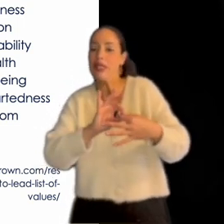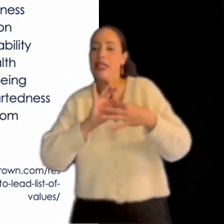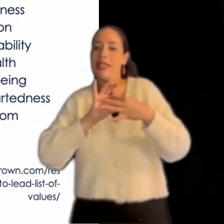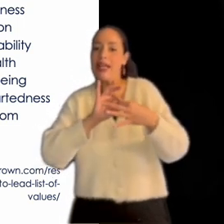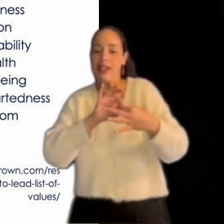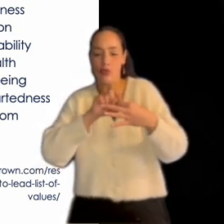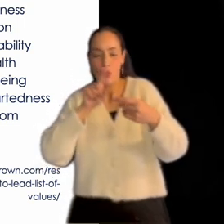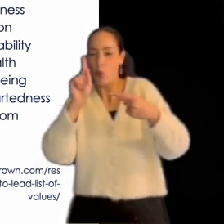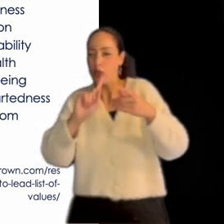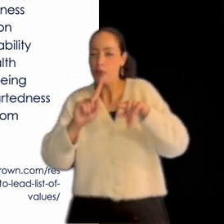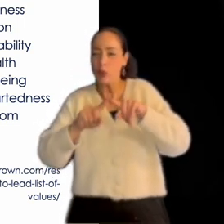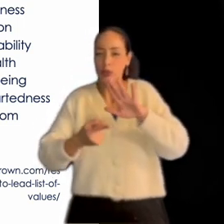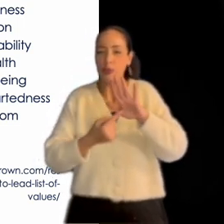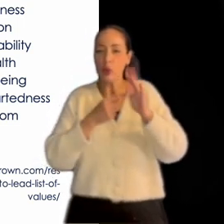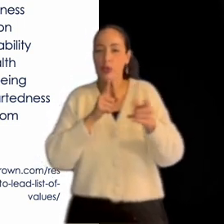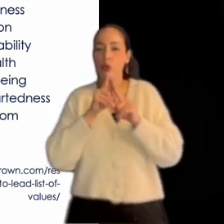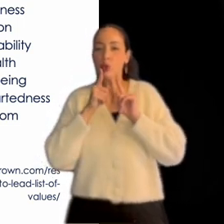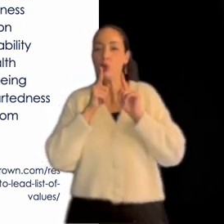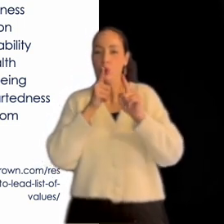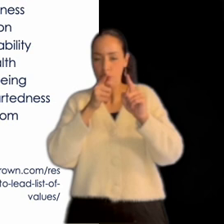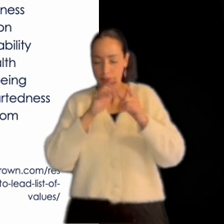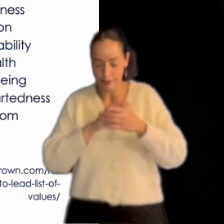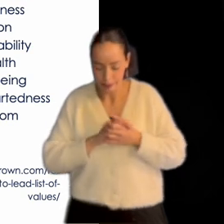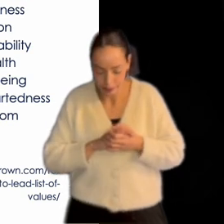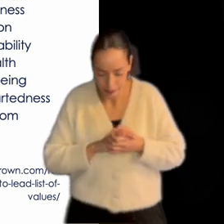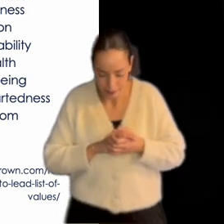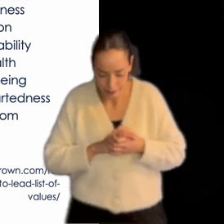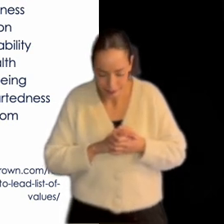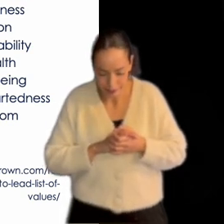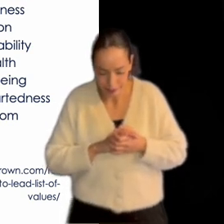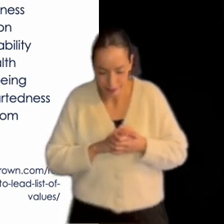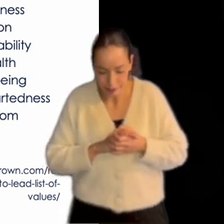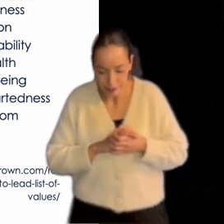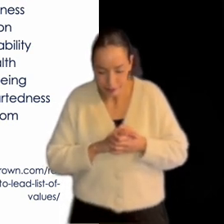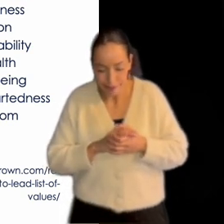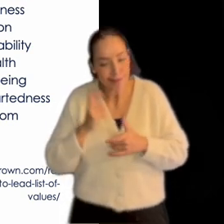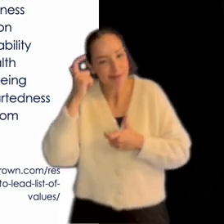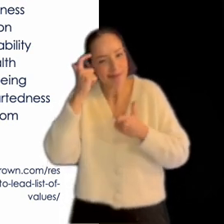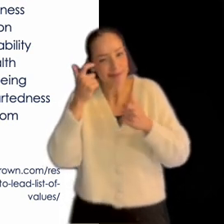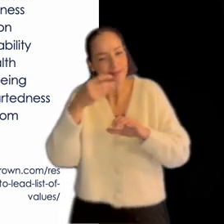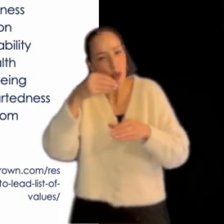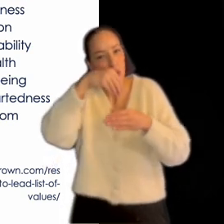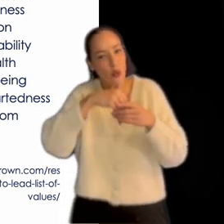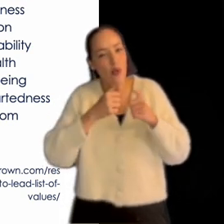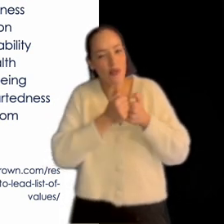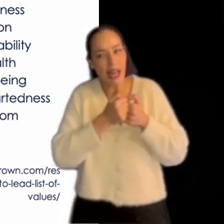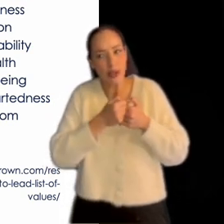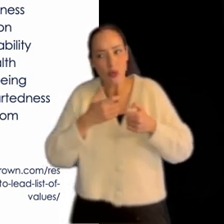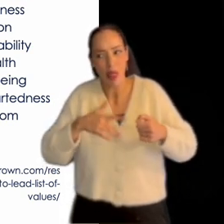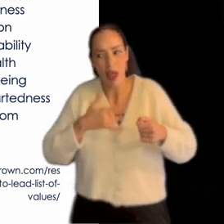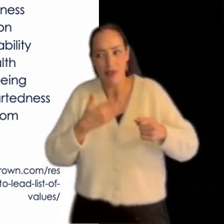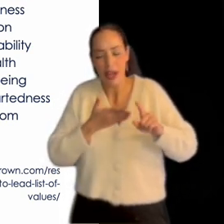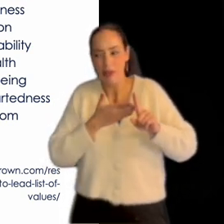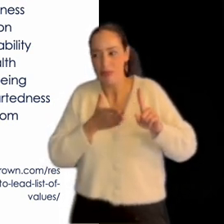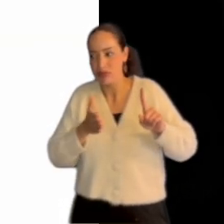those core values. However, knowing this can help us to find our way back, set boundaries and reclaim our truth.